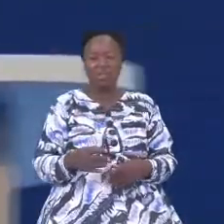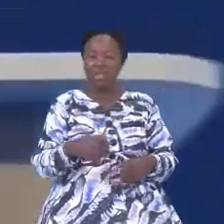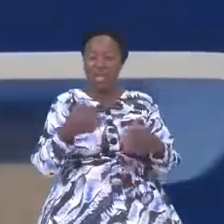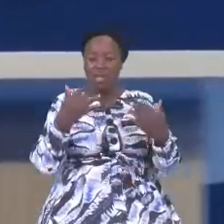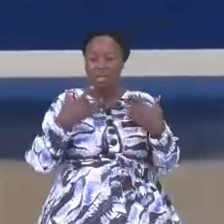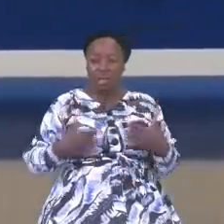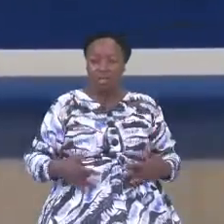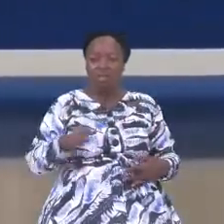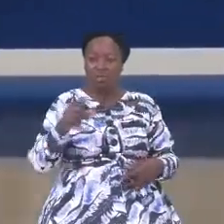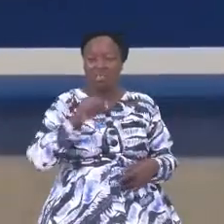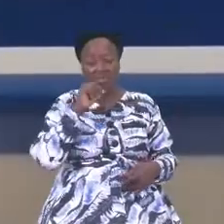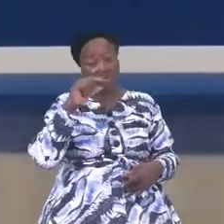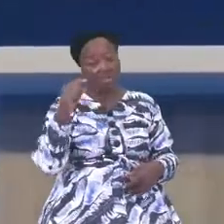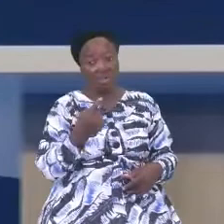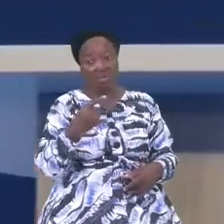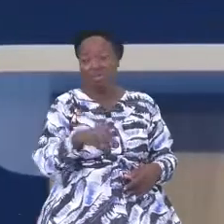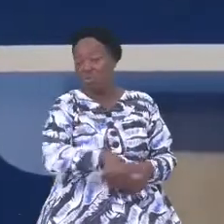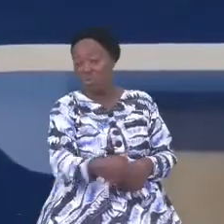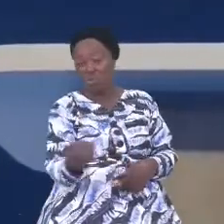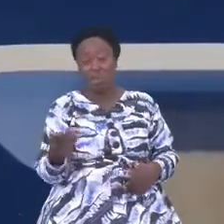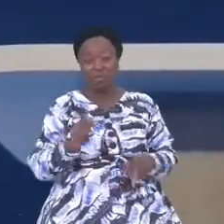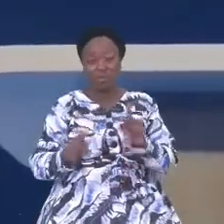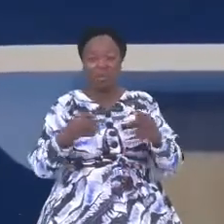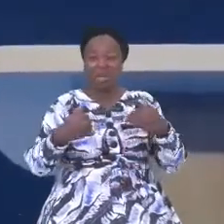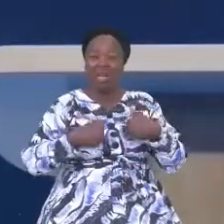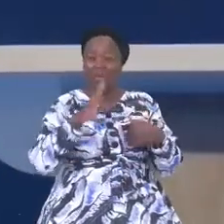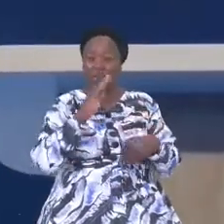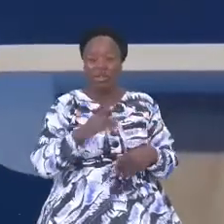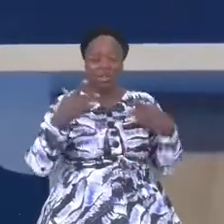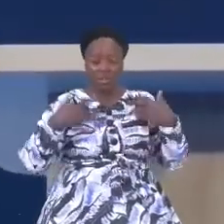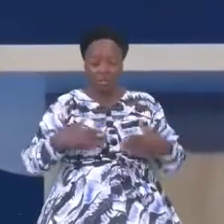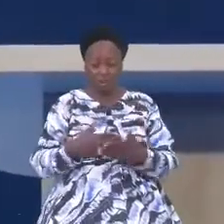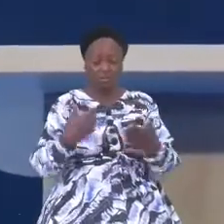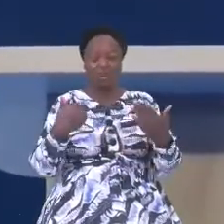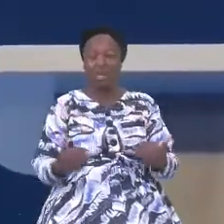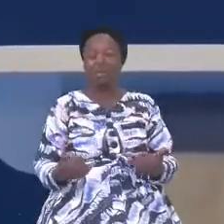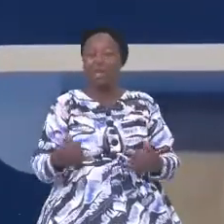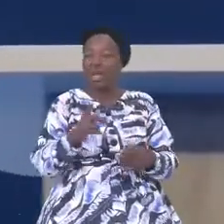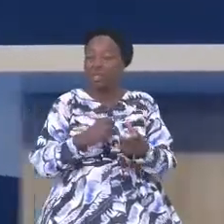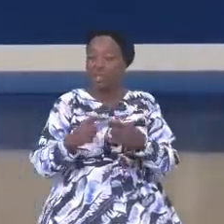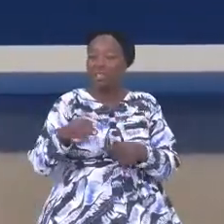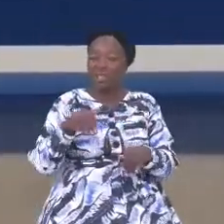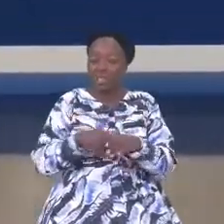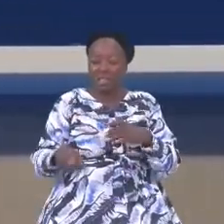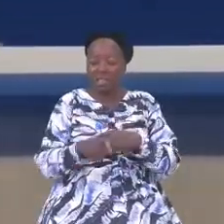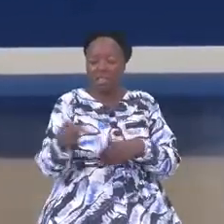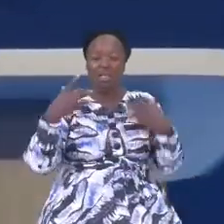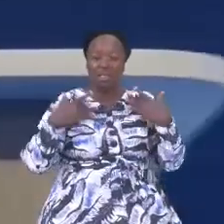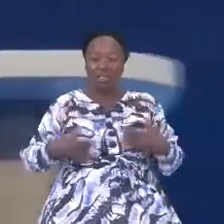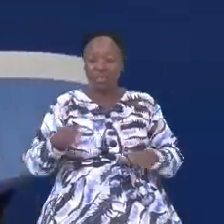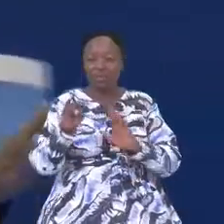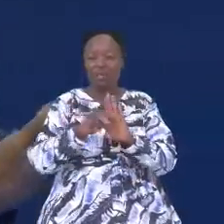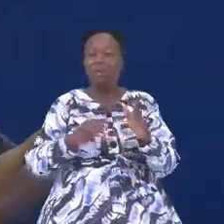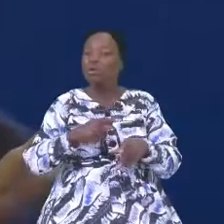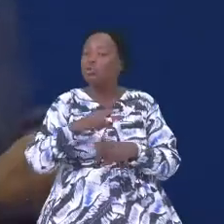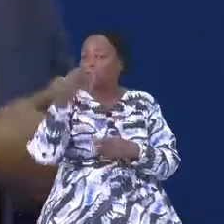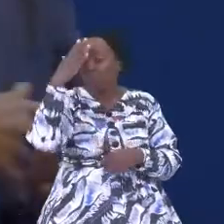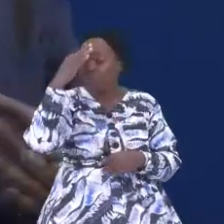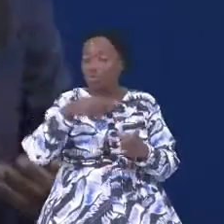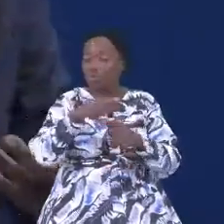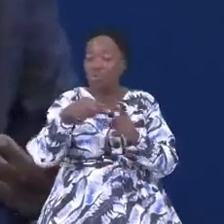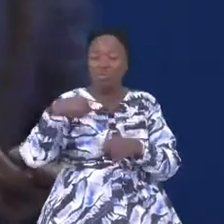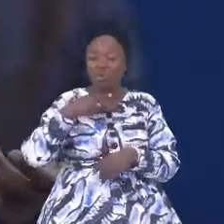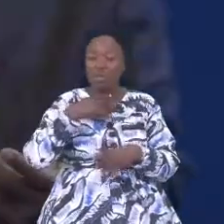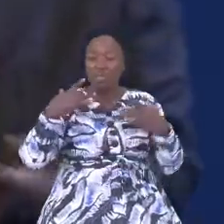alone. Others have been discouraged. But in their discouragement, you know, when we're discouraged, we